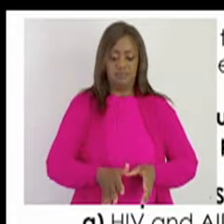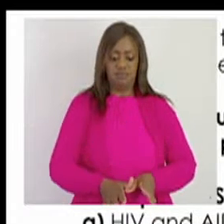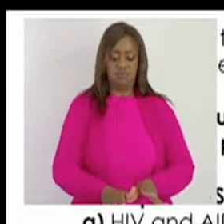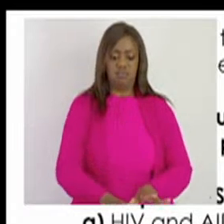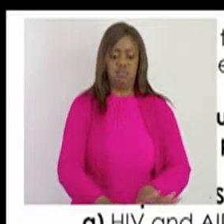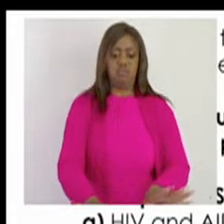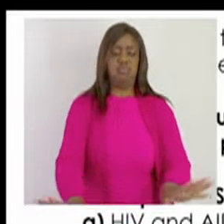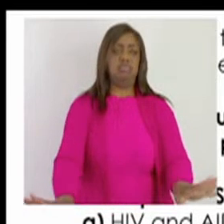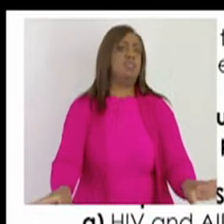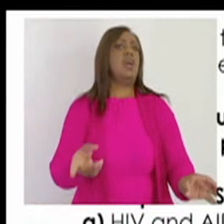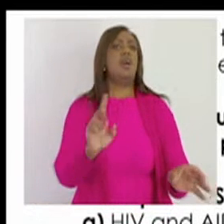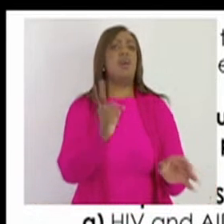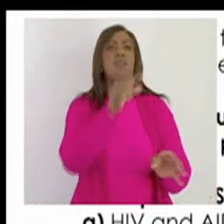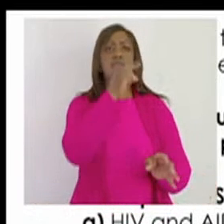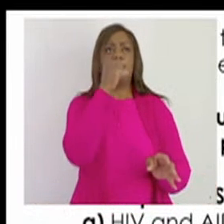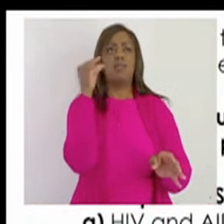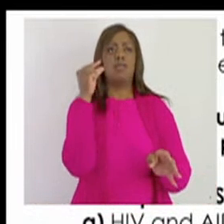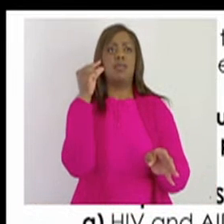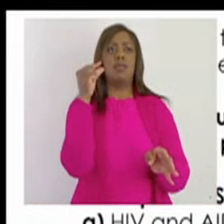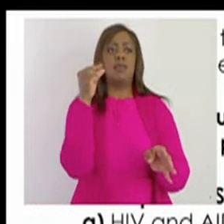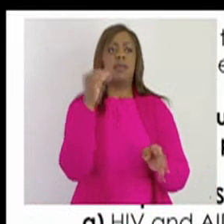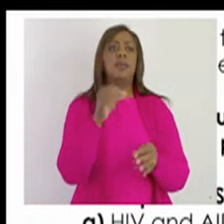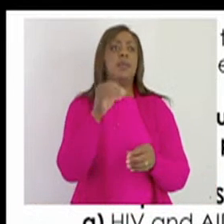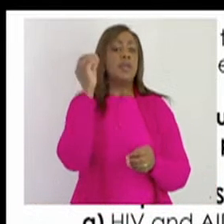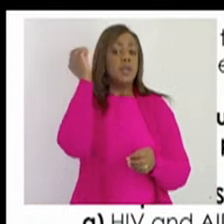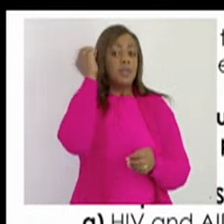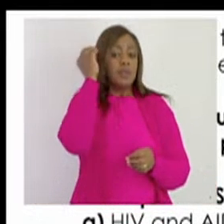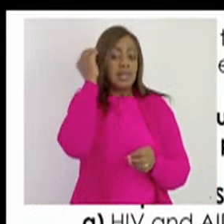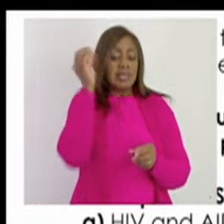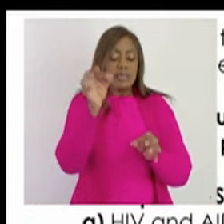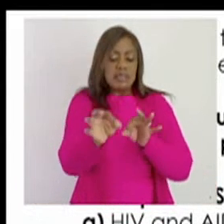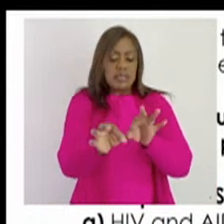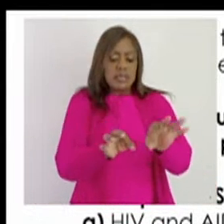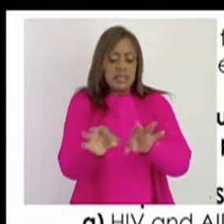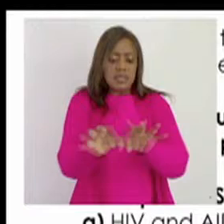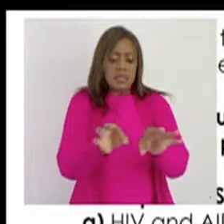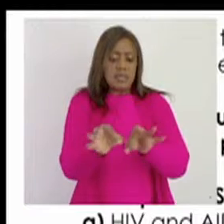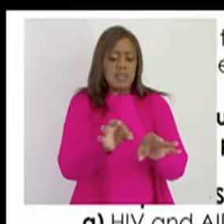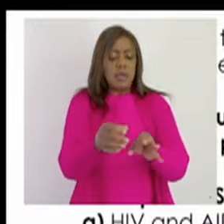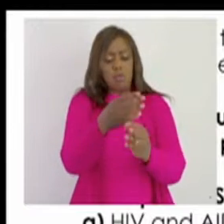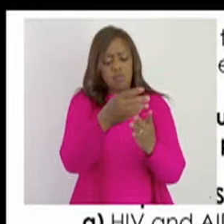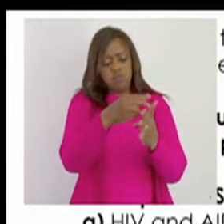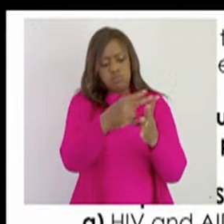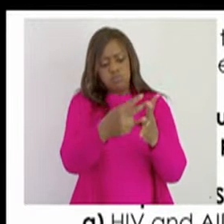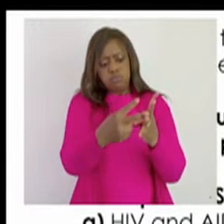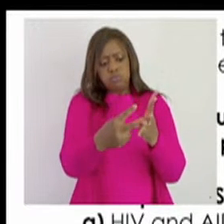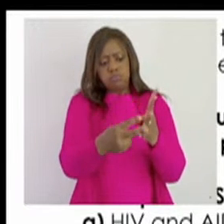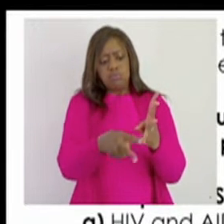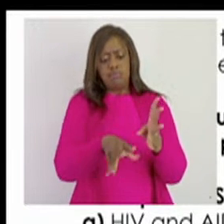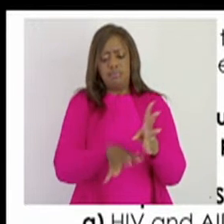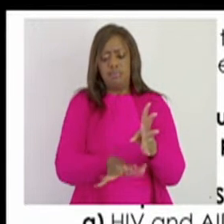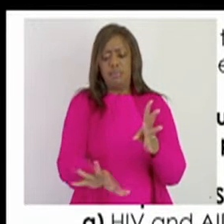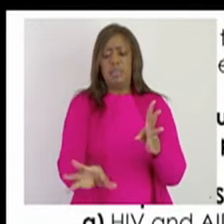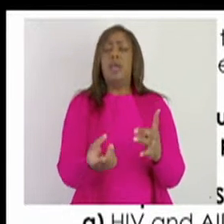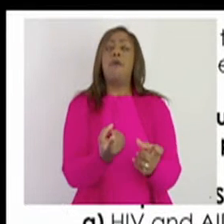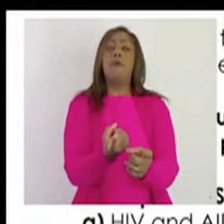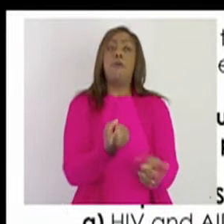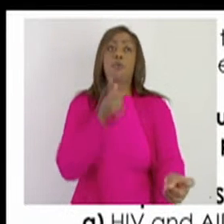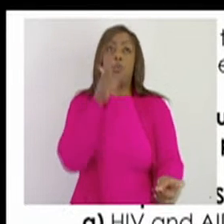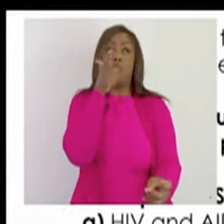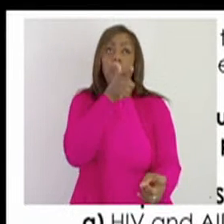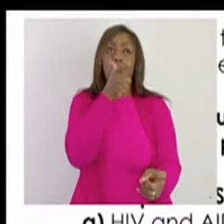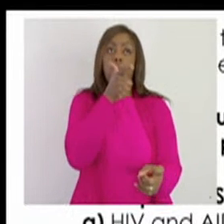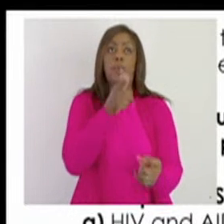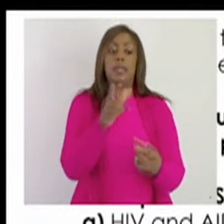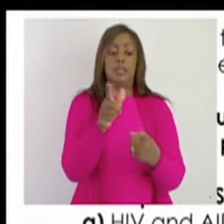on. The next thing it says that we must be able to describe sexually transmitted diseases, STDs, in terms of